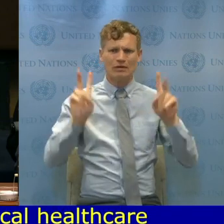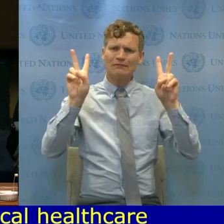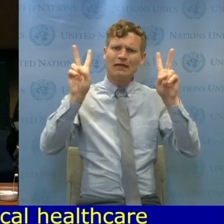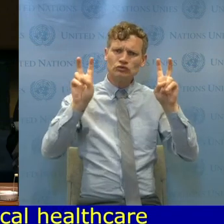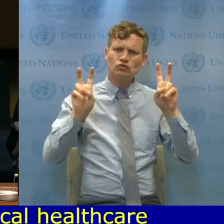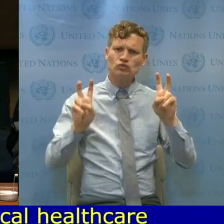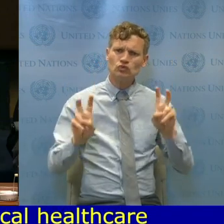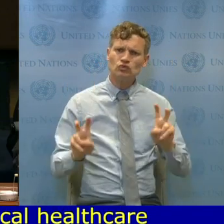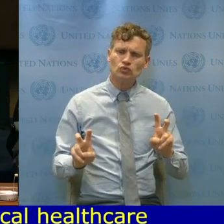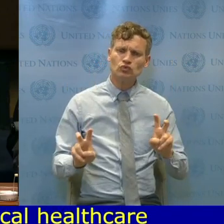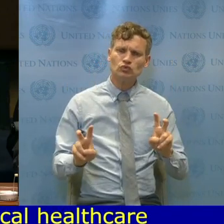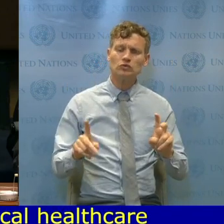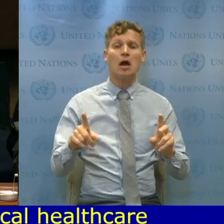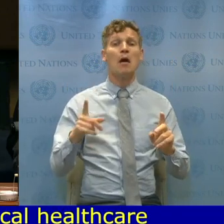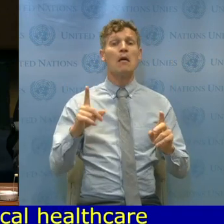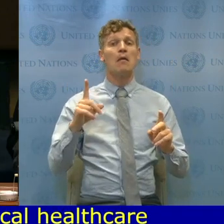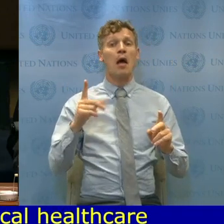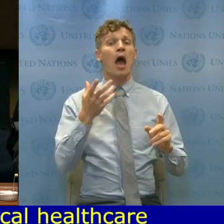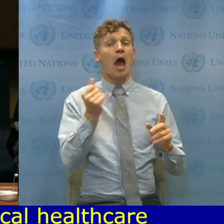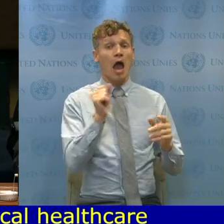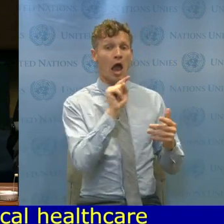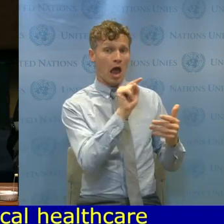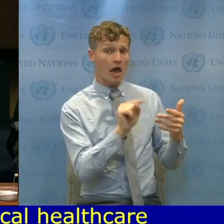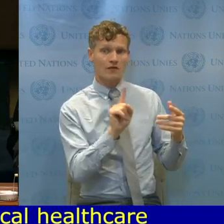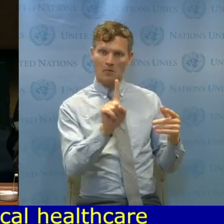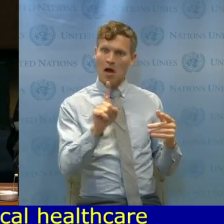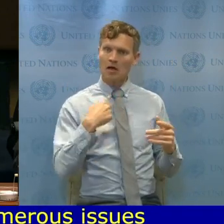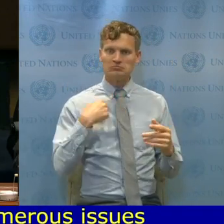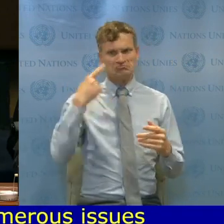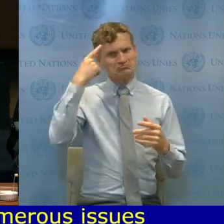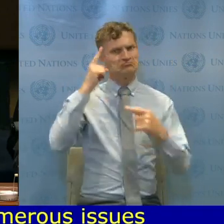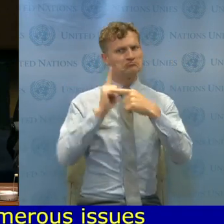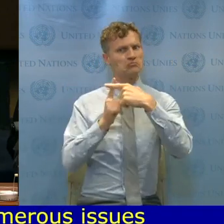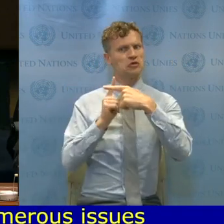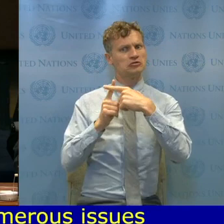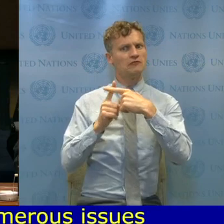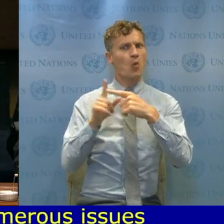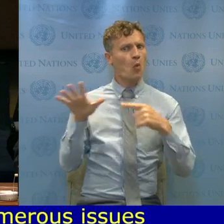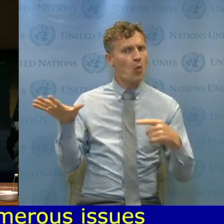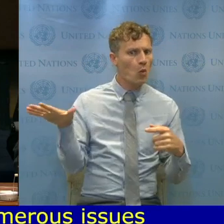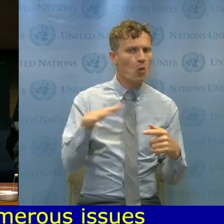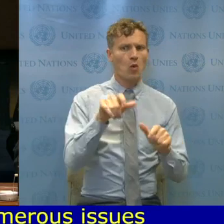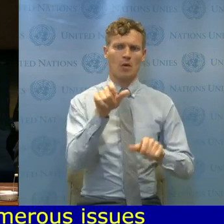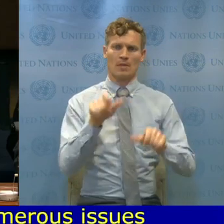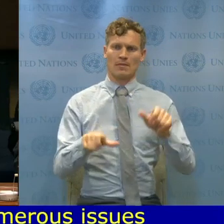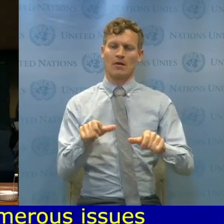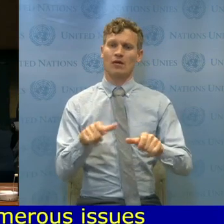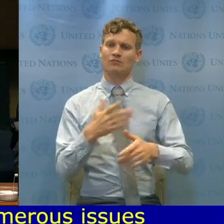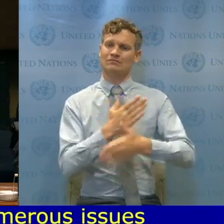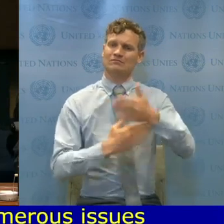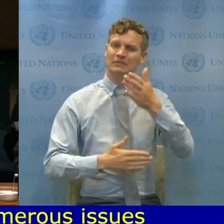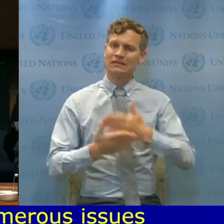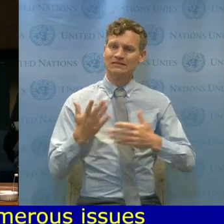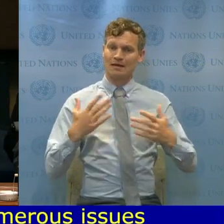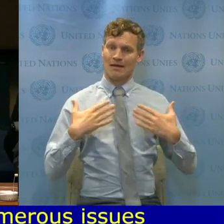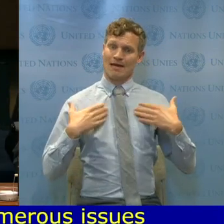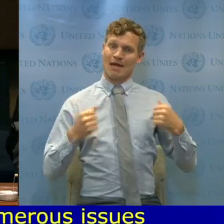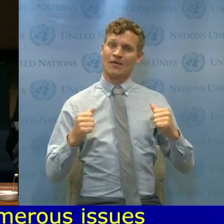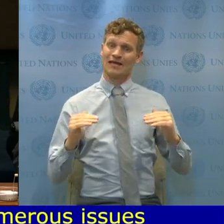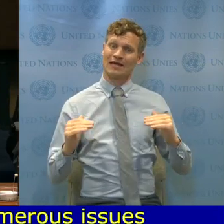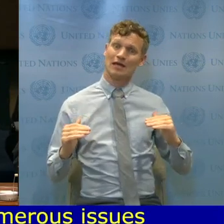is reason for optimism the right to health of persons with disabilities will improve if state parties